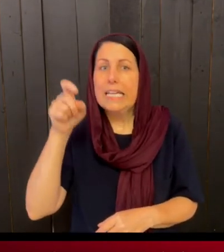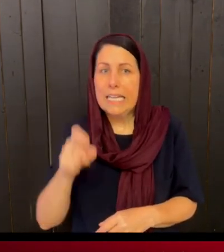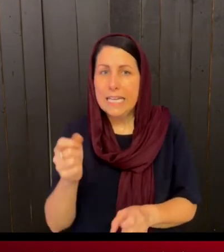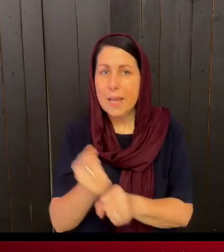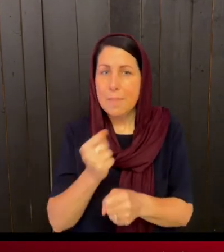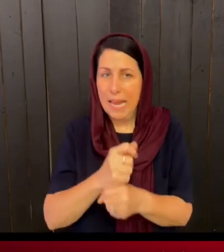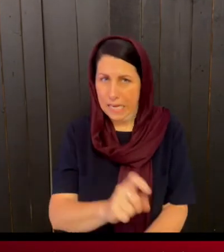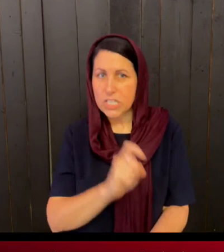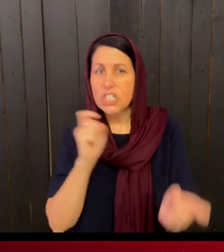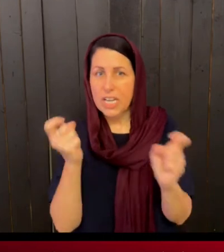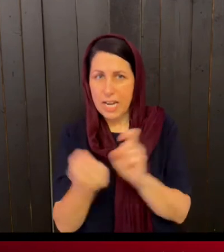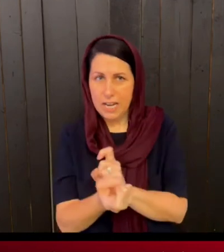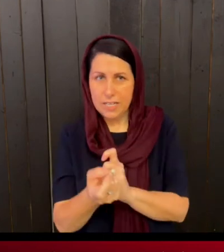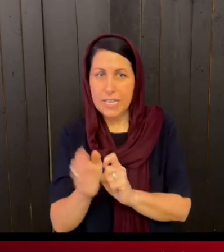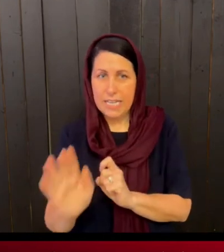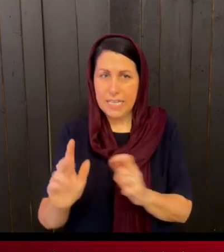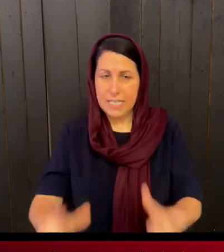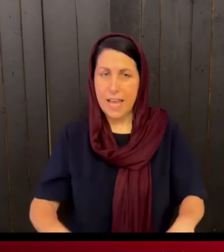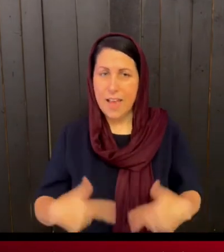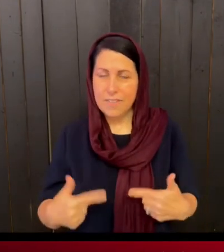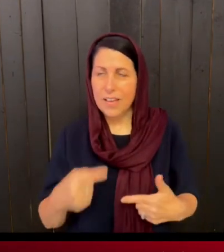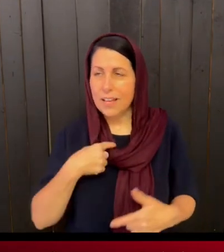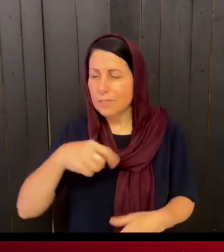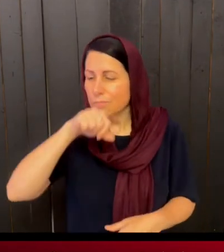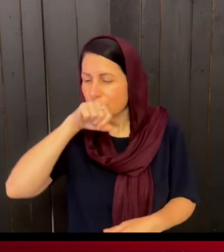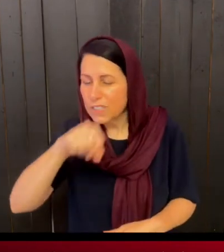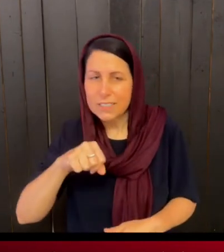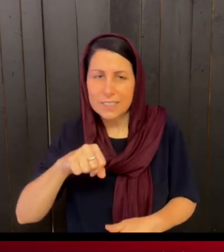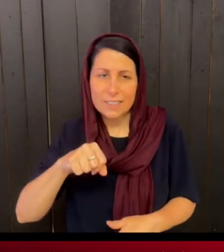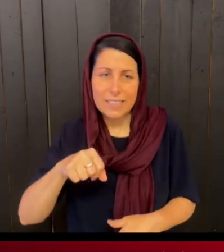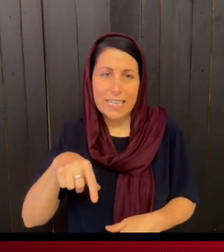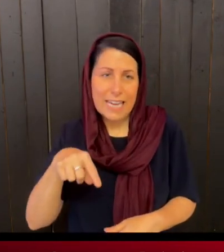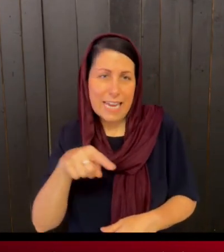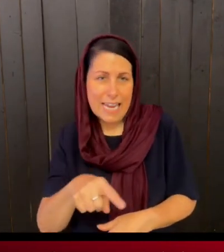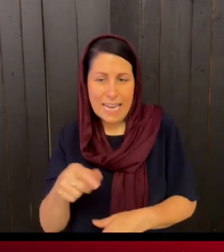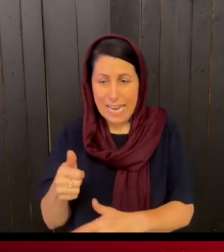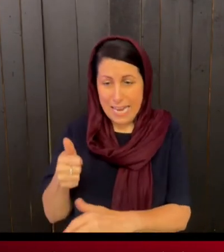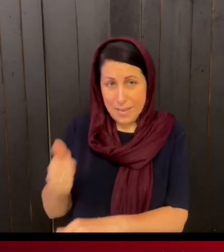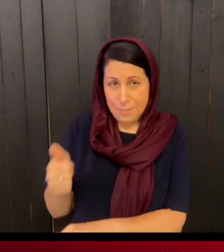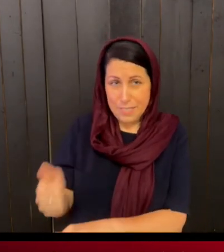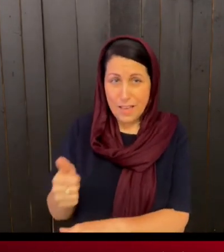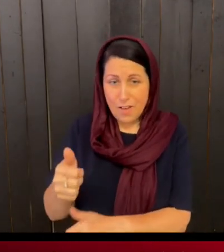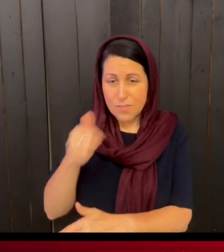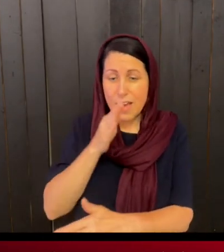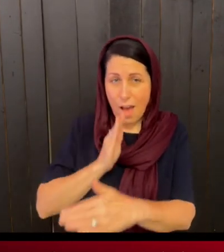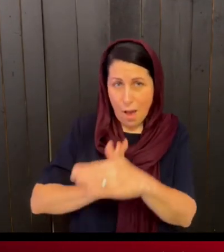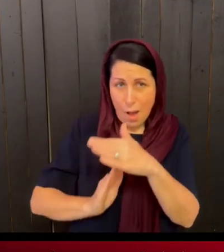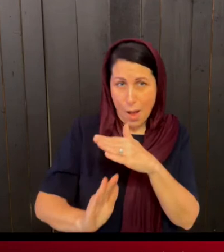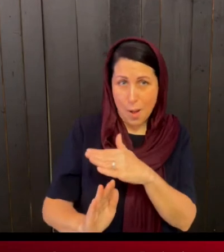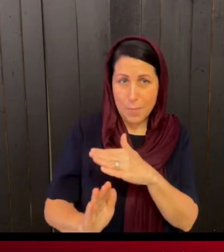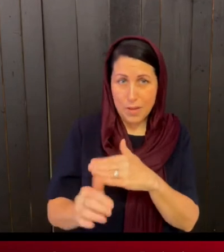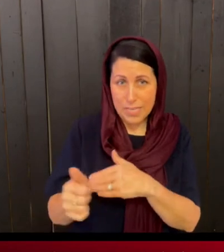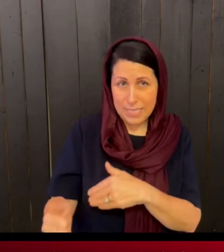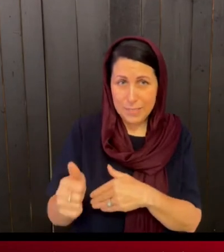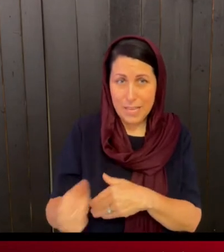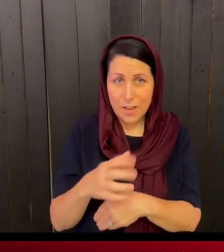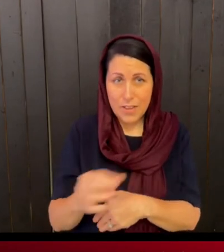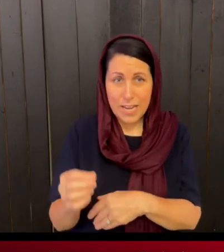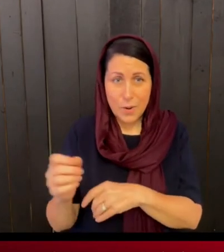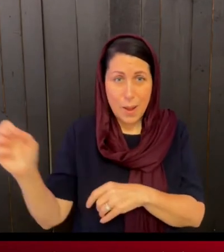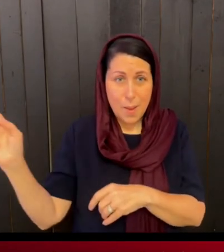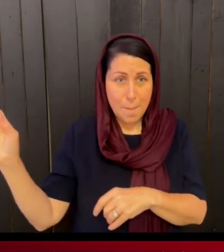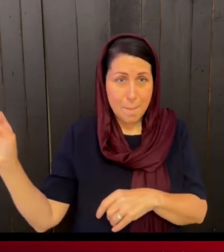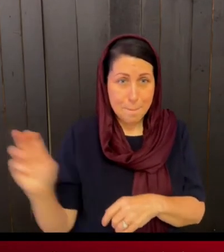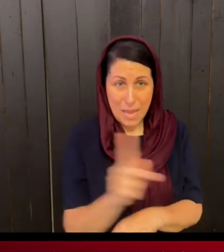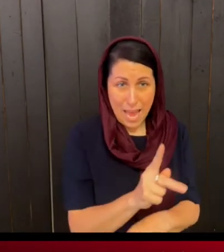change, I love the fact that he humbled himself and came back to his father, which represents, you know, obviously us coming back